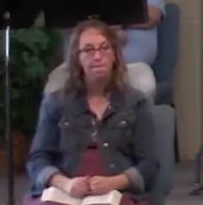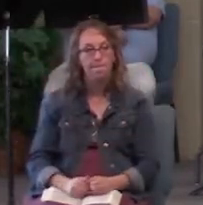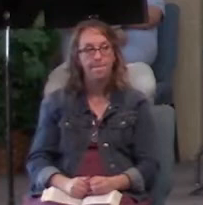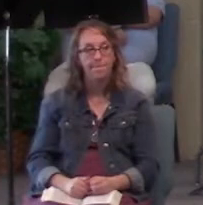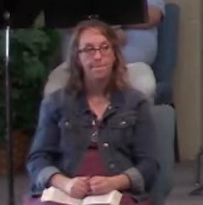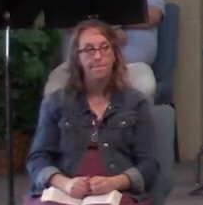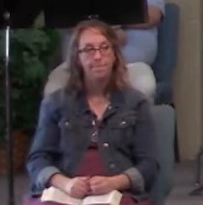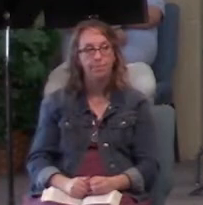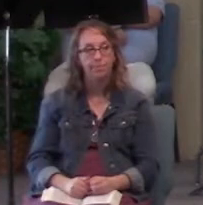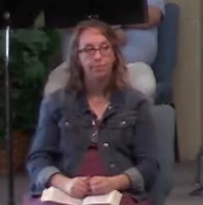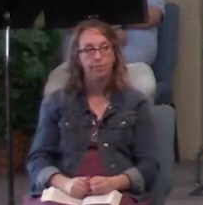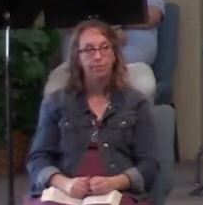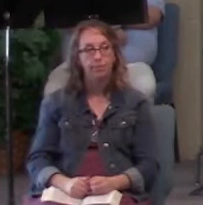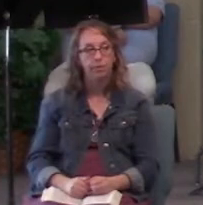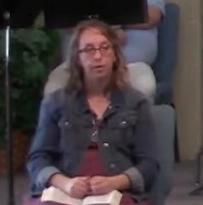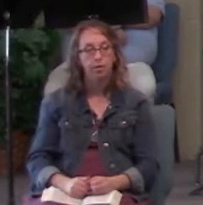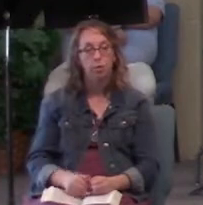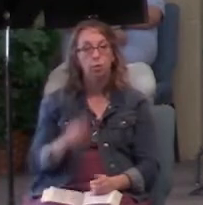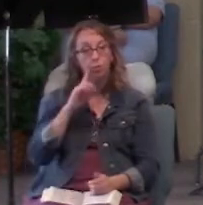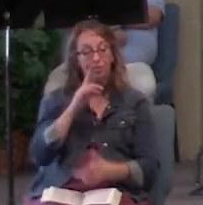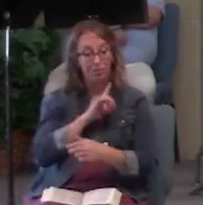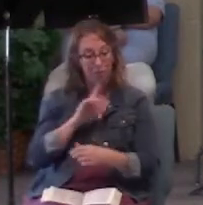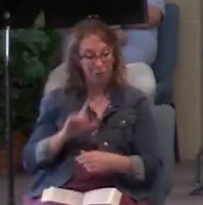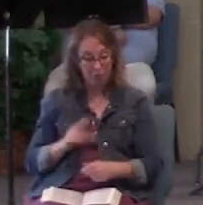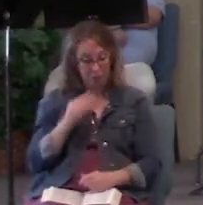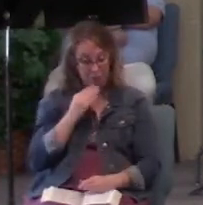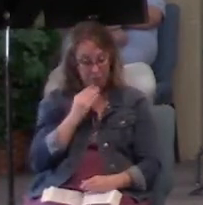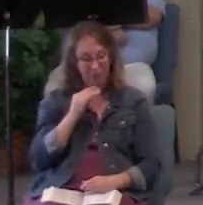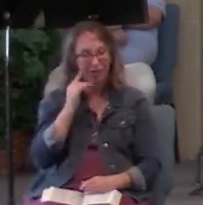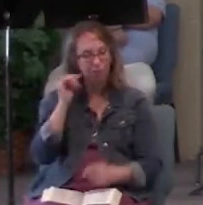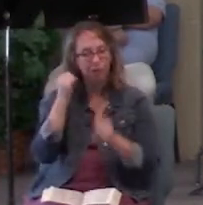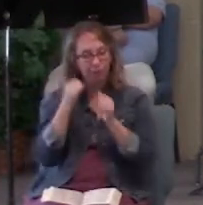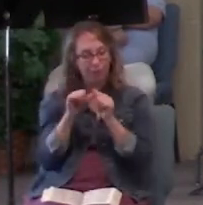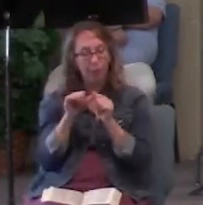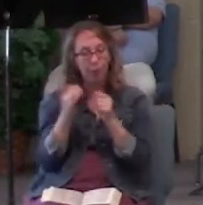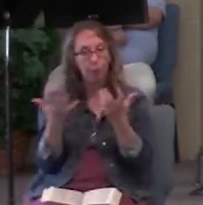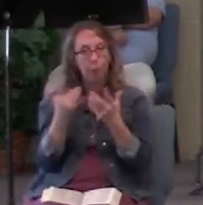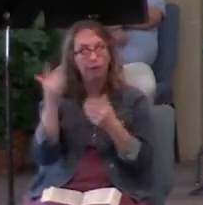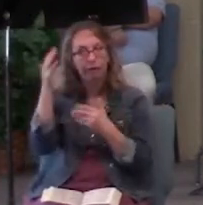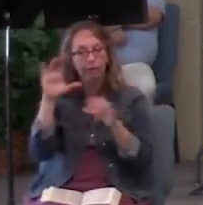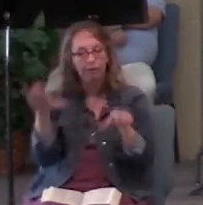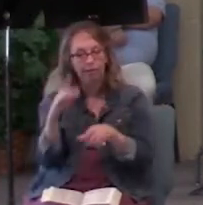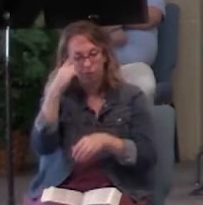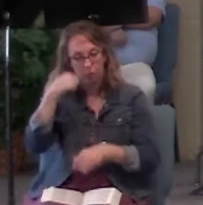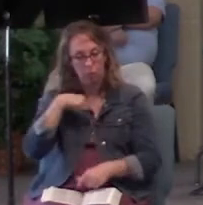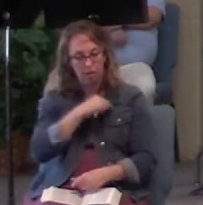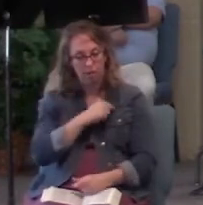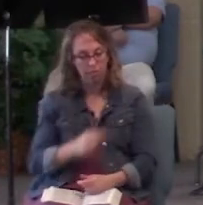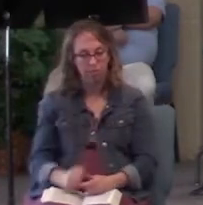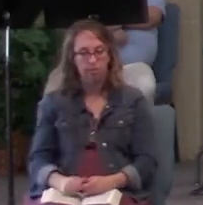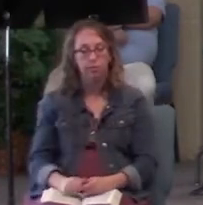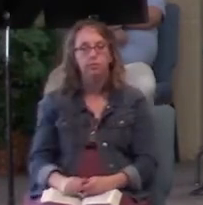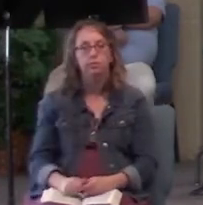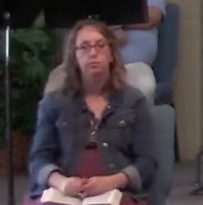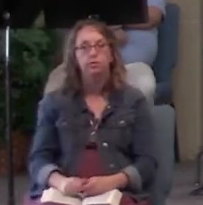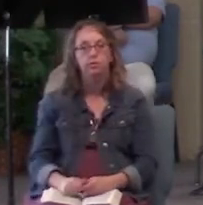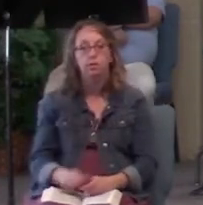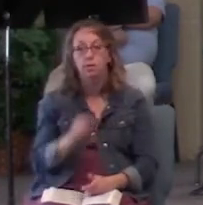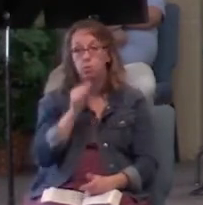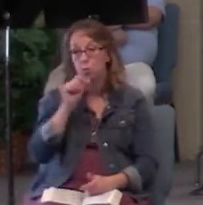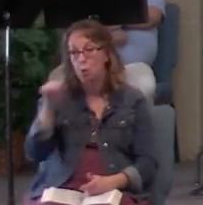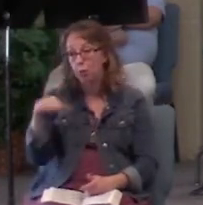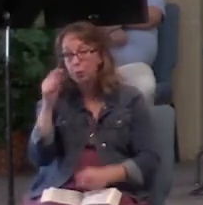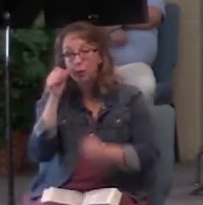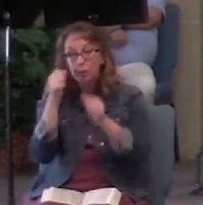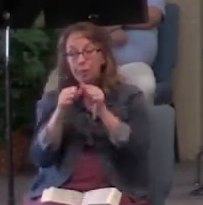And so when we partake of the Lord's Supper, we remember what he did for us. We not only remember, but I